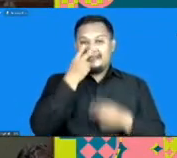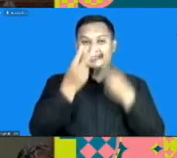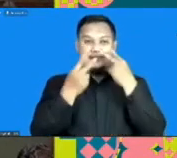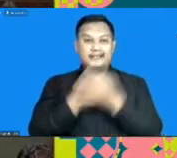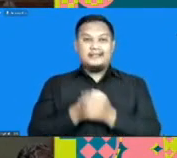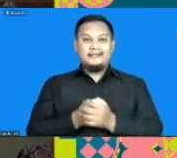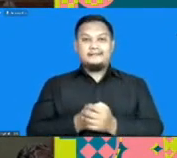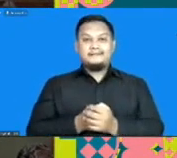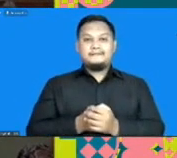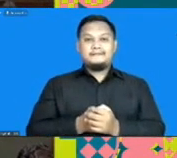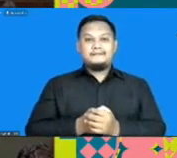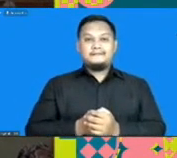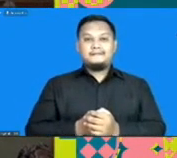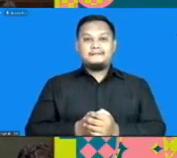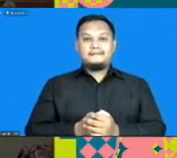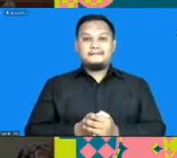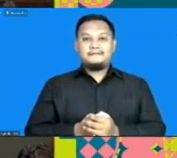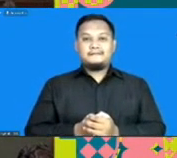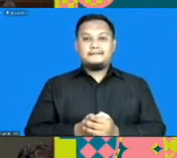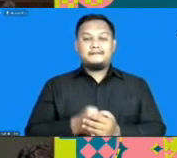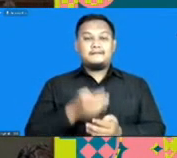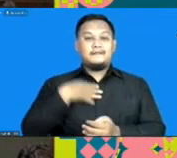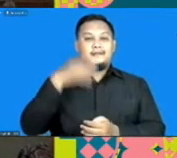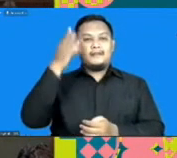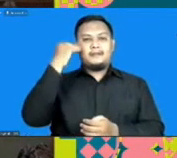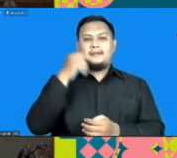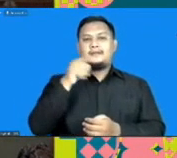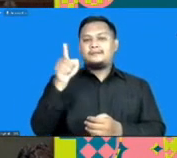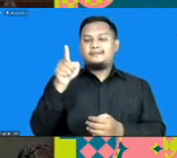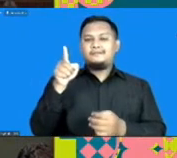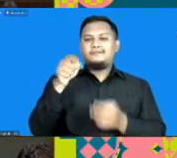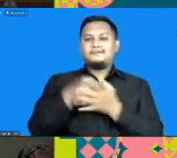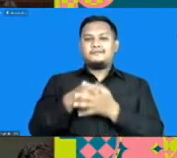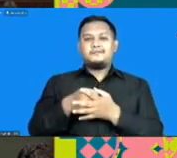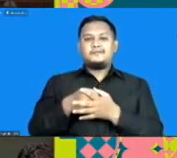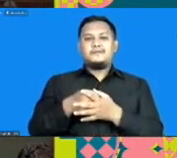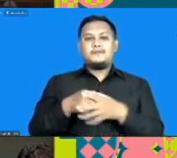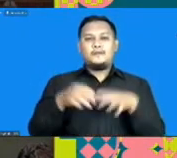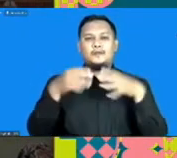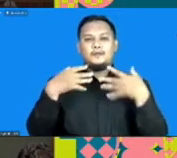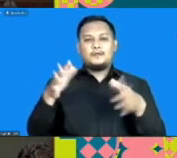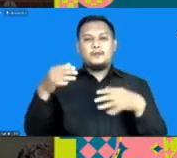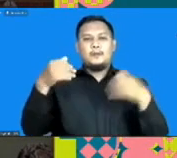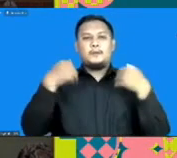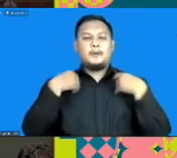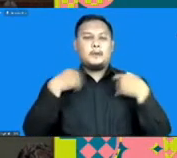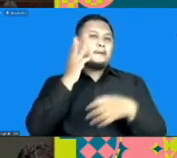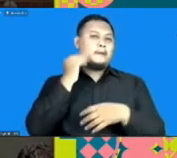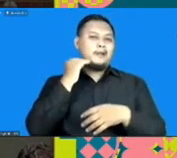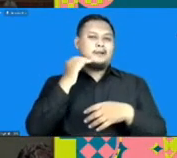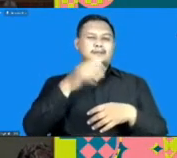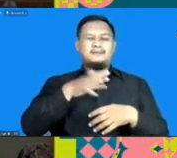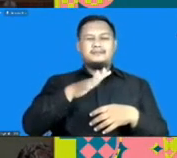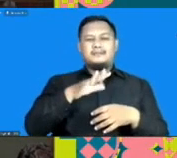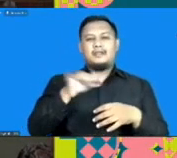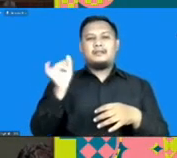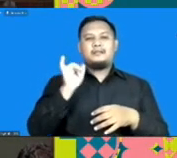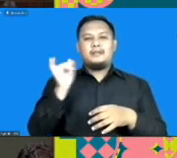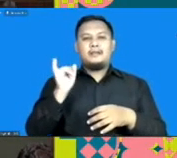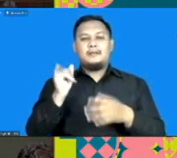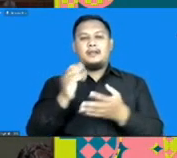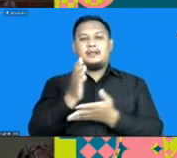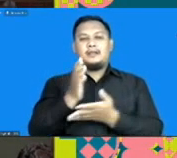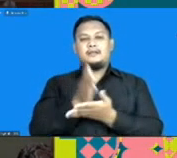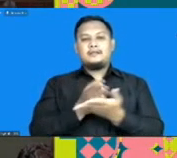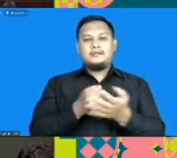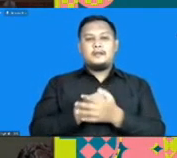also have had this wonderful journey of private, state, civil society, and both in, well, may I